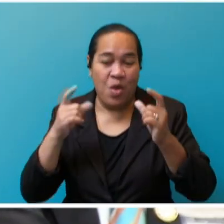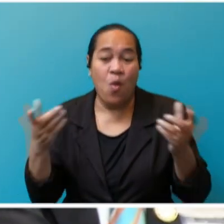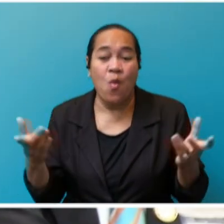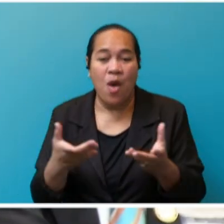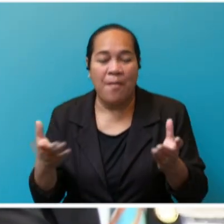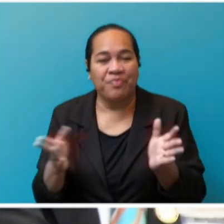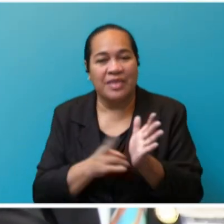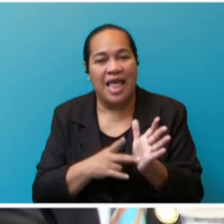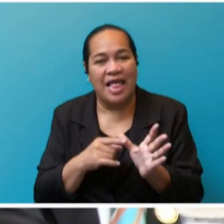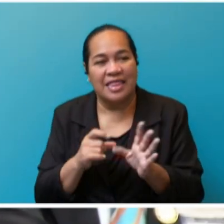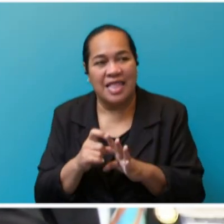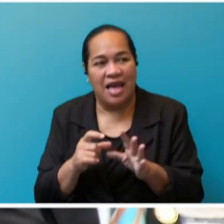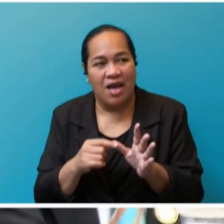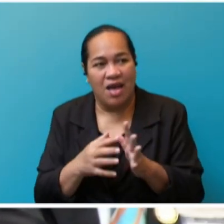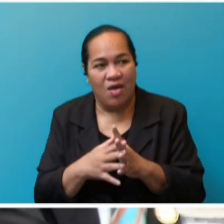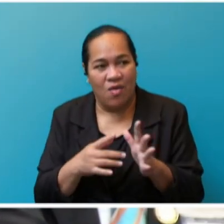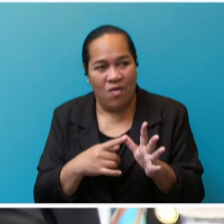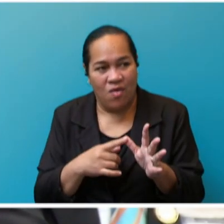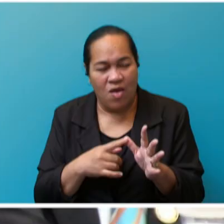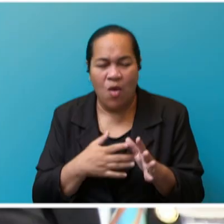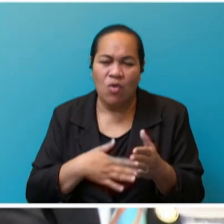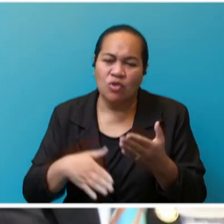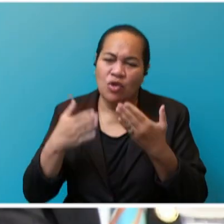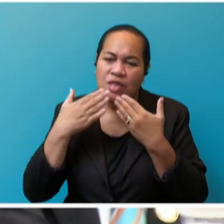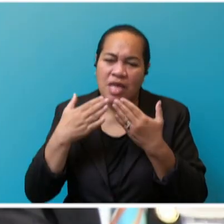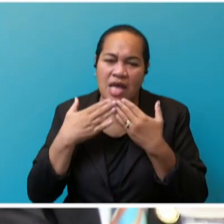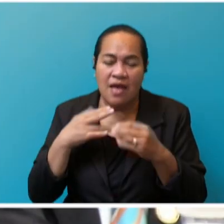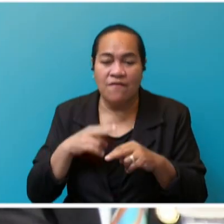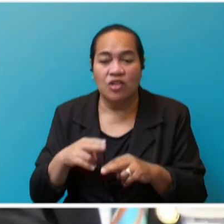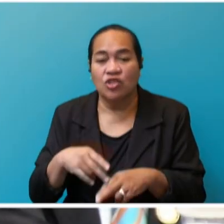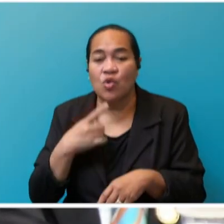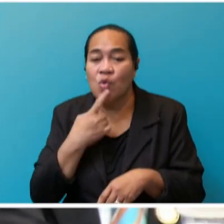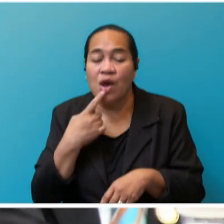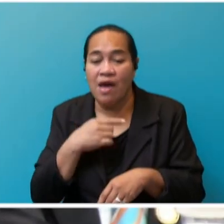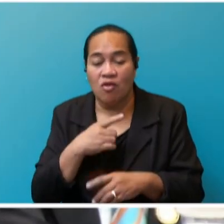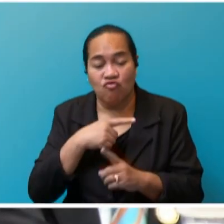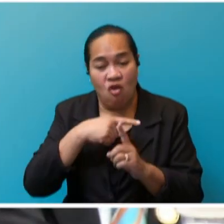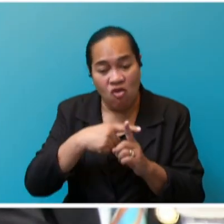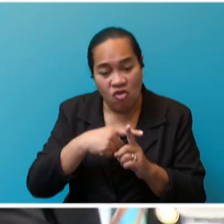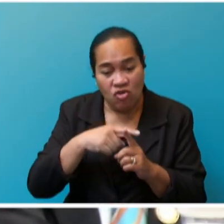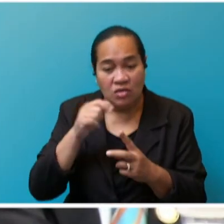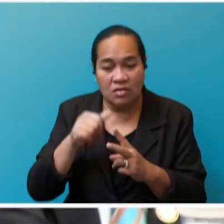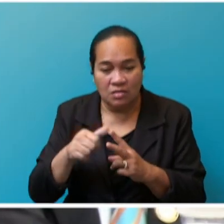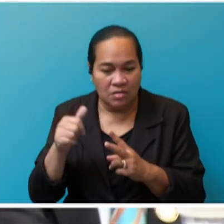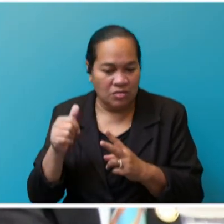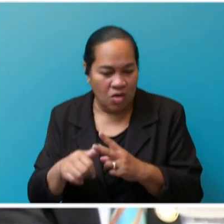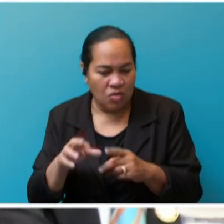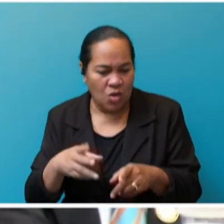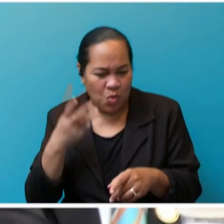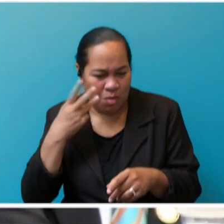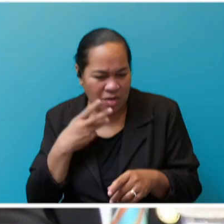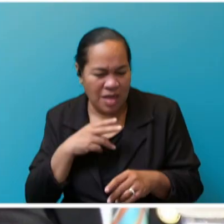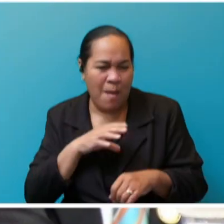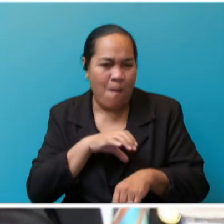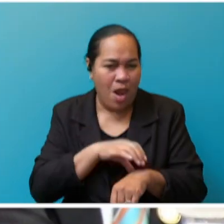Nandawa. I thank Fiji Red Cross, Ministry of Health, Empower Pacific, Naitasiri Provincial Council, Fiji Police